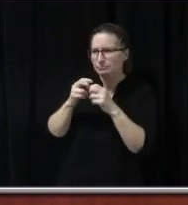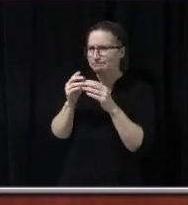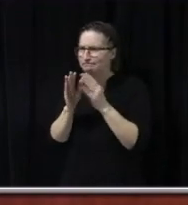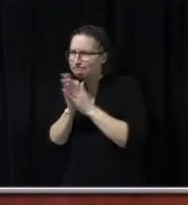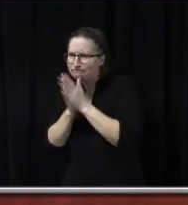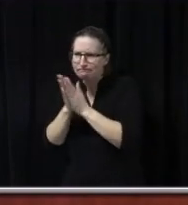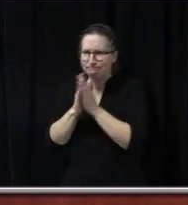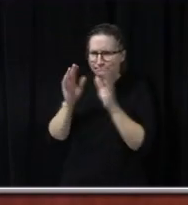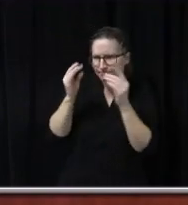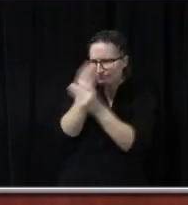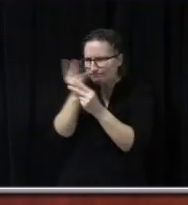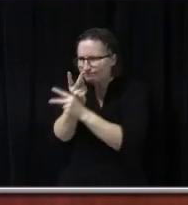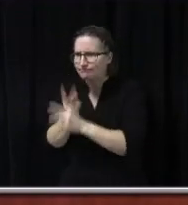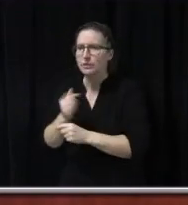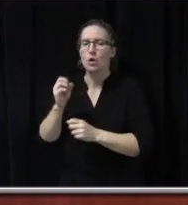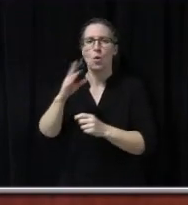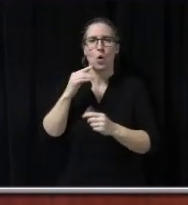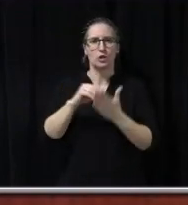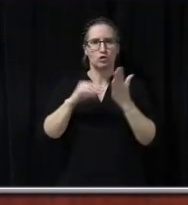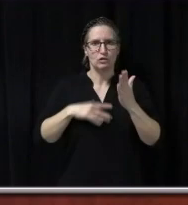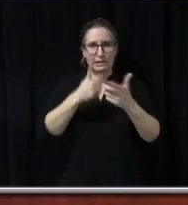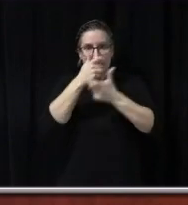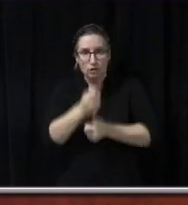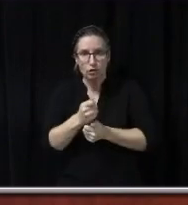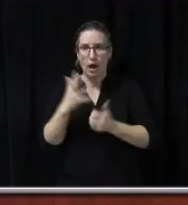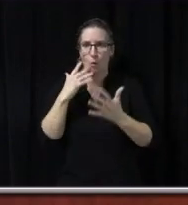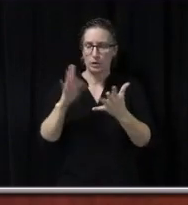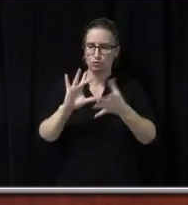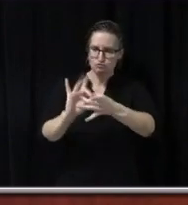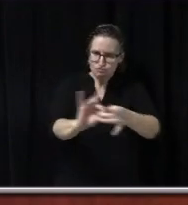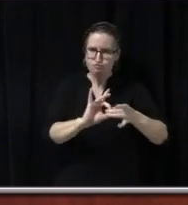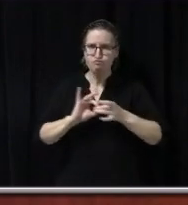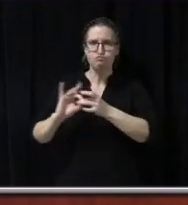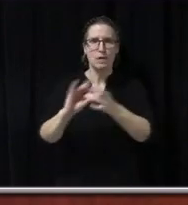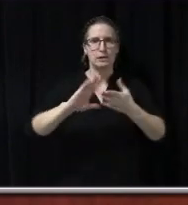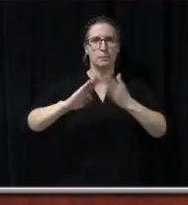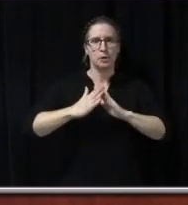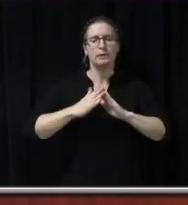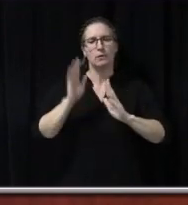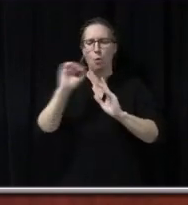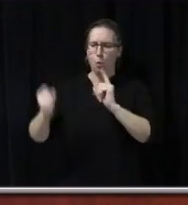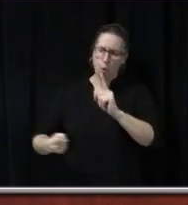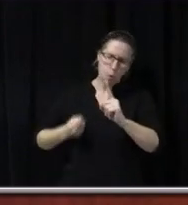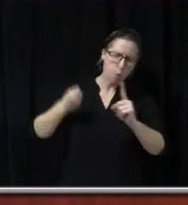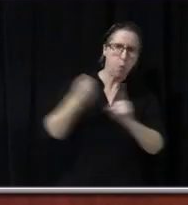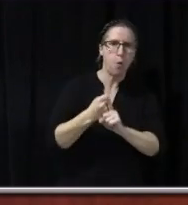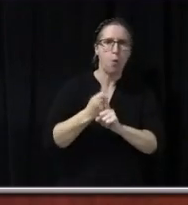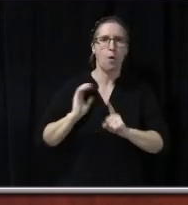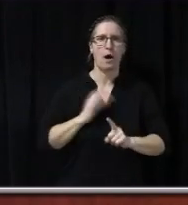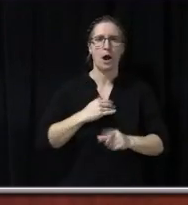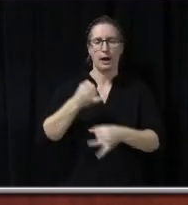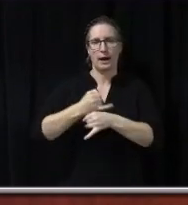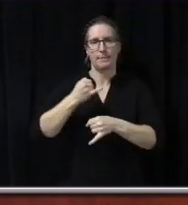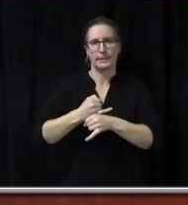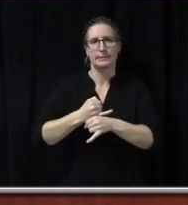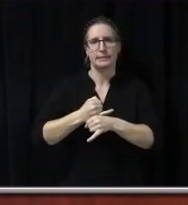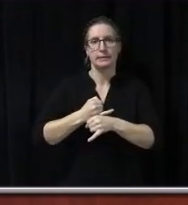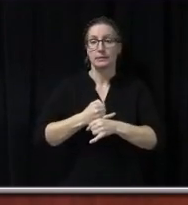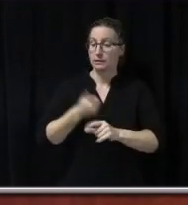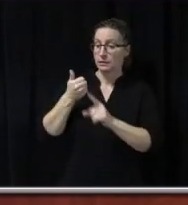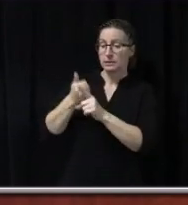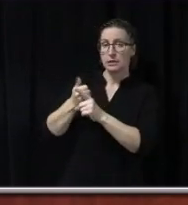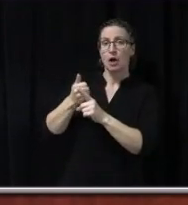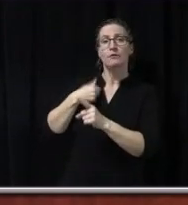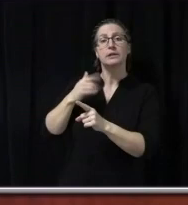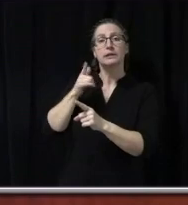advocate for student interests, and foster a sense of community has left a lasting impact on our campus. Jordyn is the